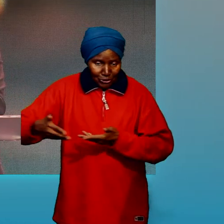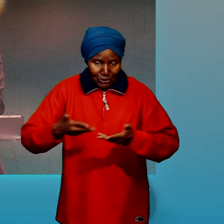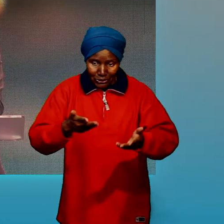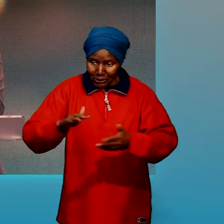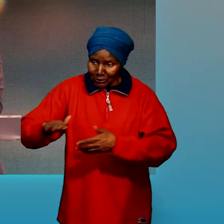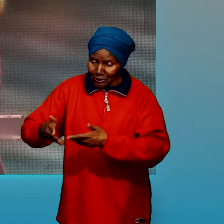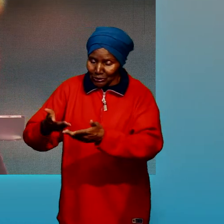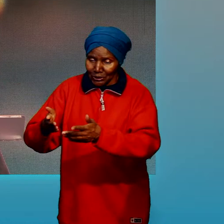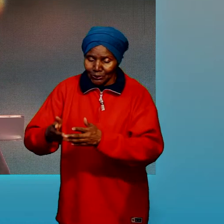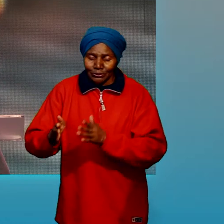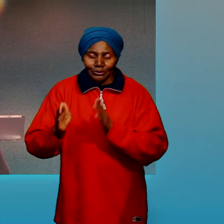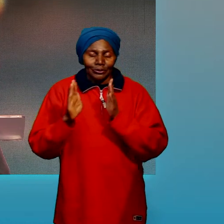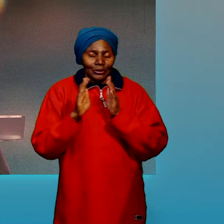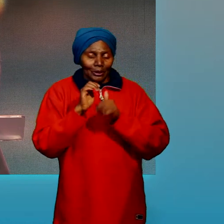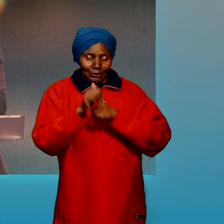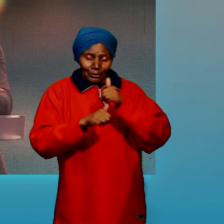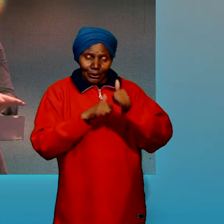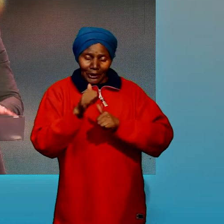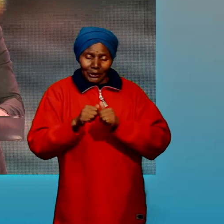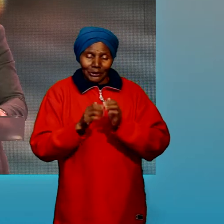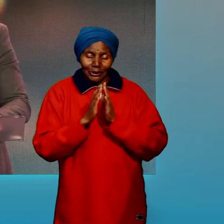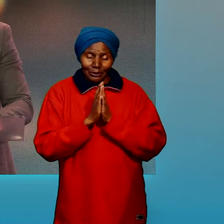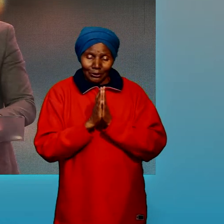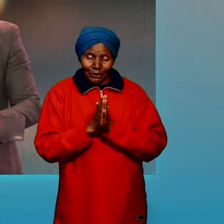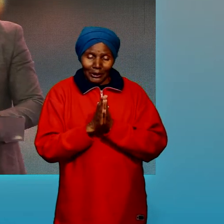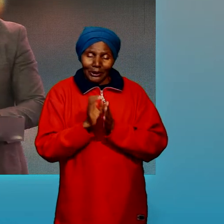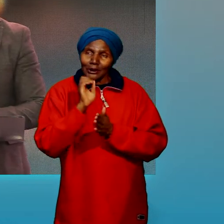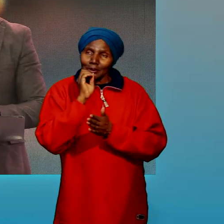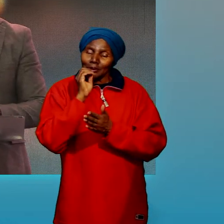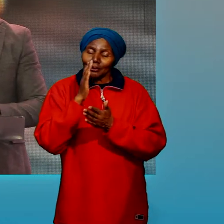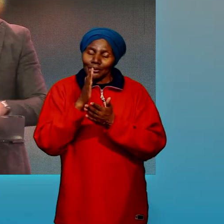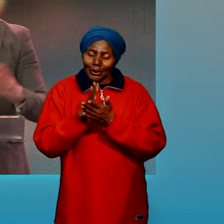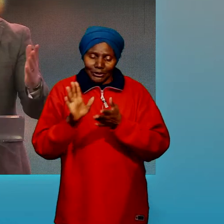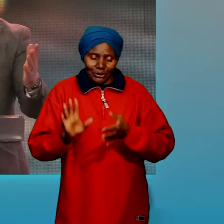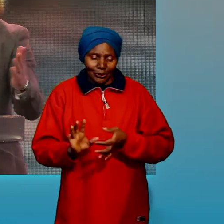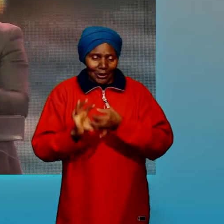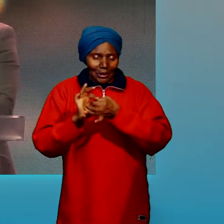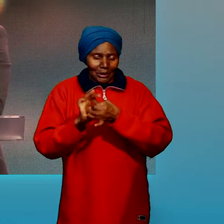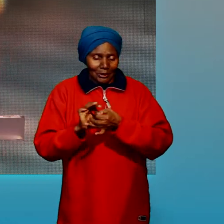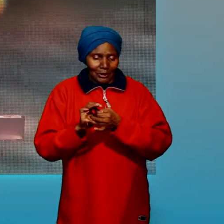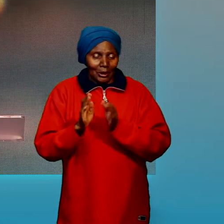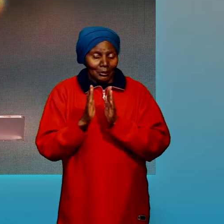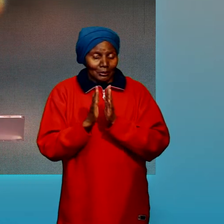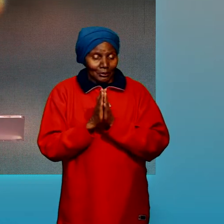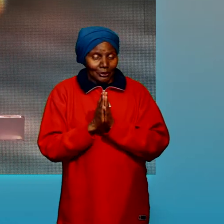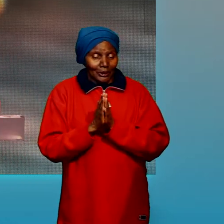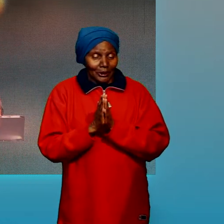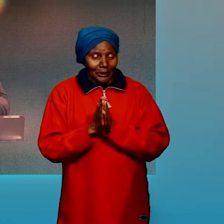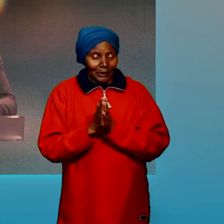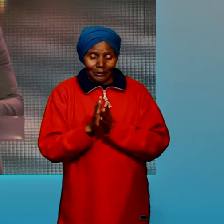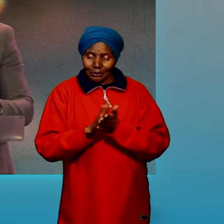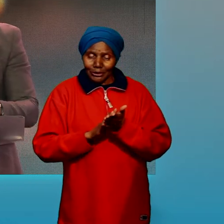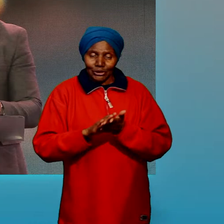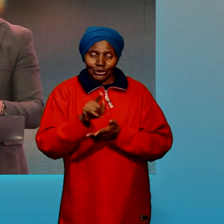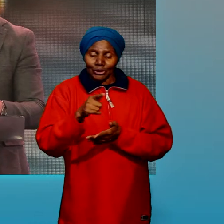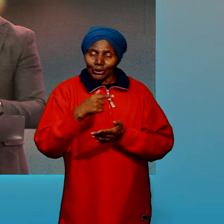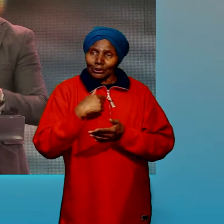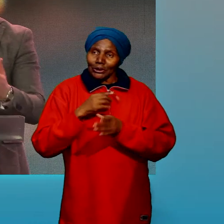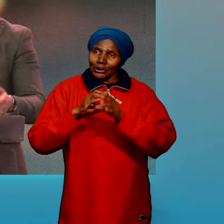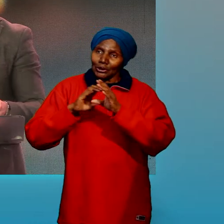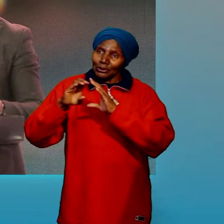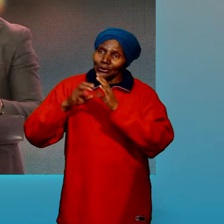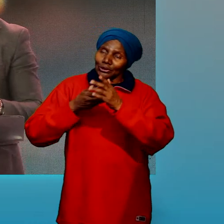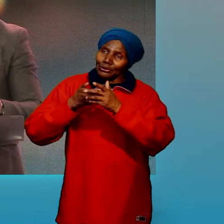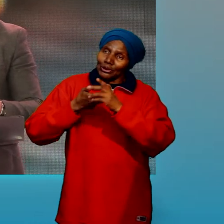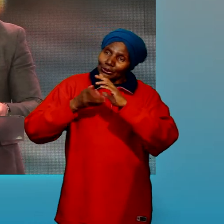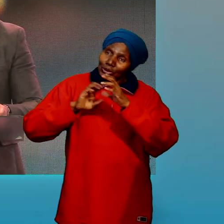Praise, prayer, and His promises are all interlinked in Scripture. Prayer is nothing more than you and I communicating with God the way I